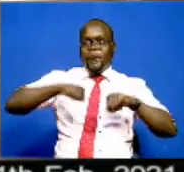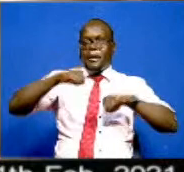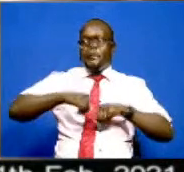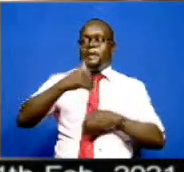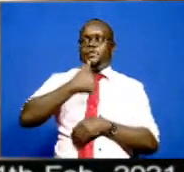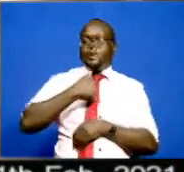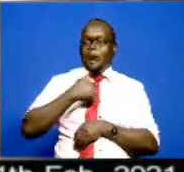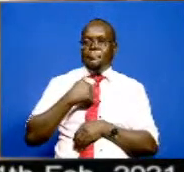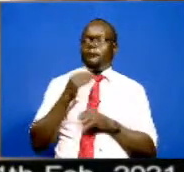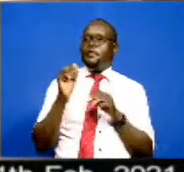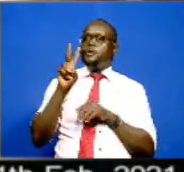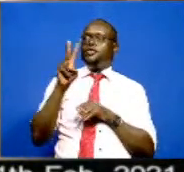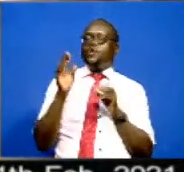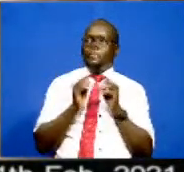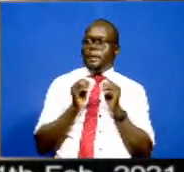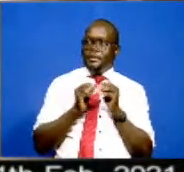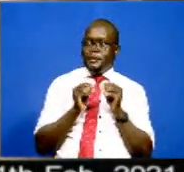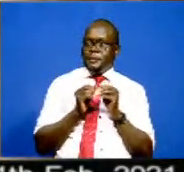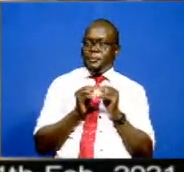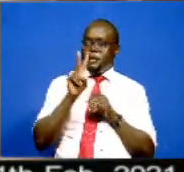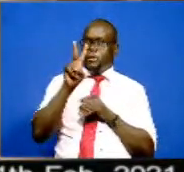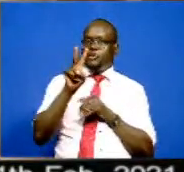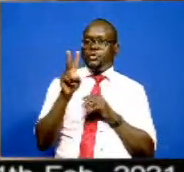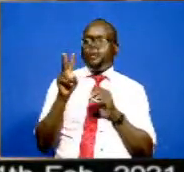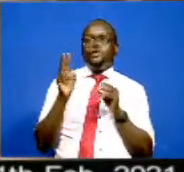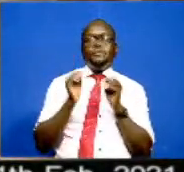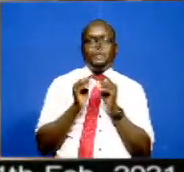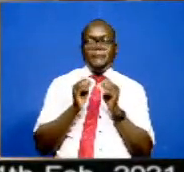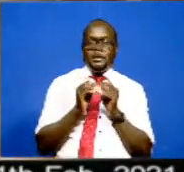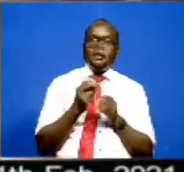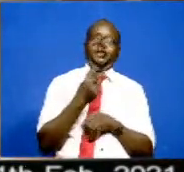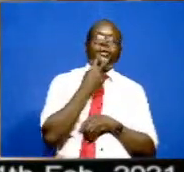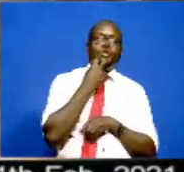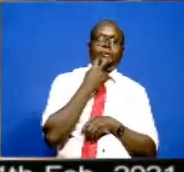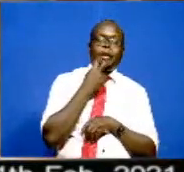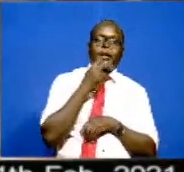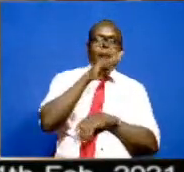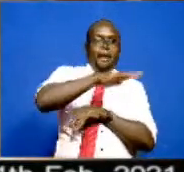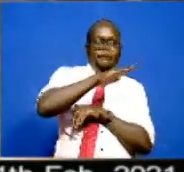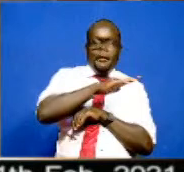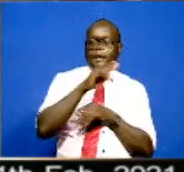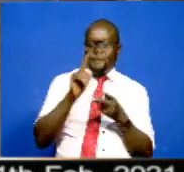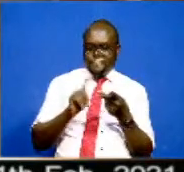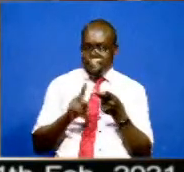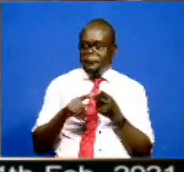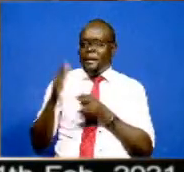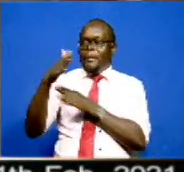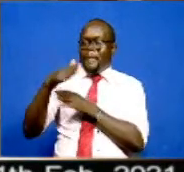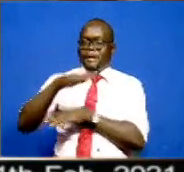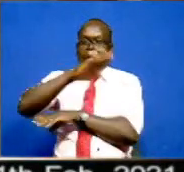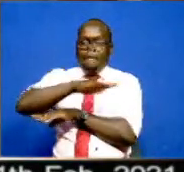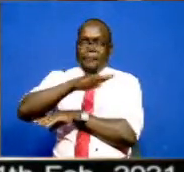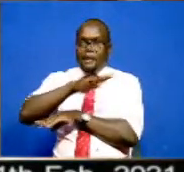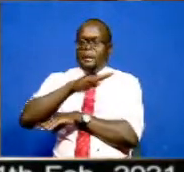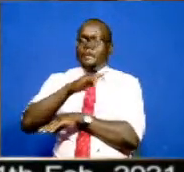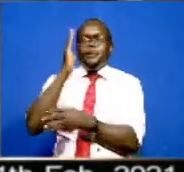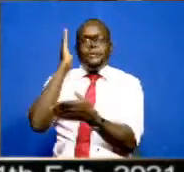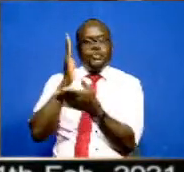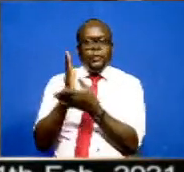two meetings, the two sittings of Tuesday evening and Thursday evening, we